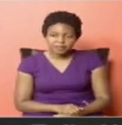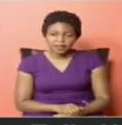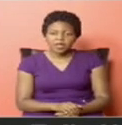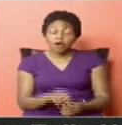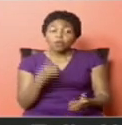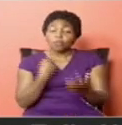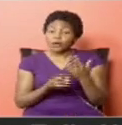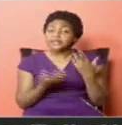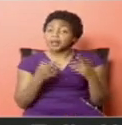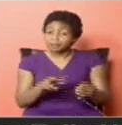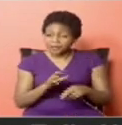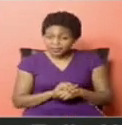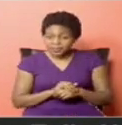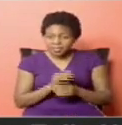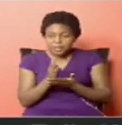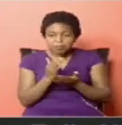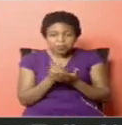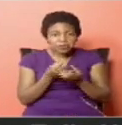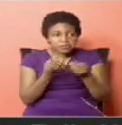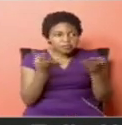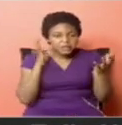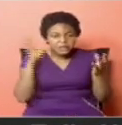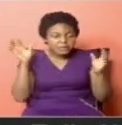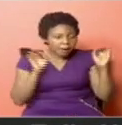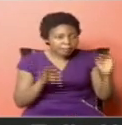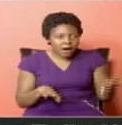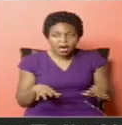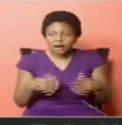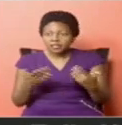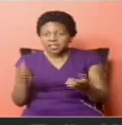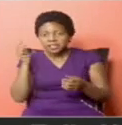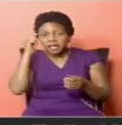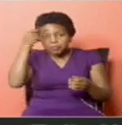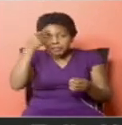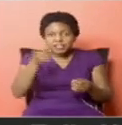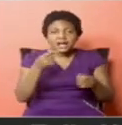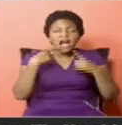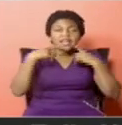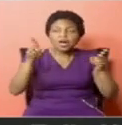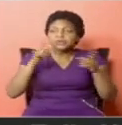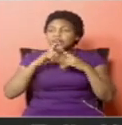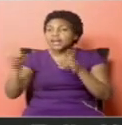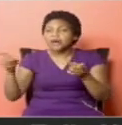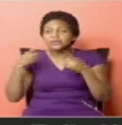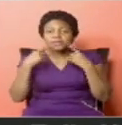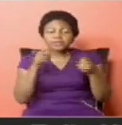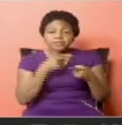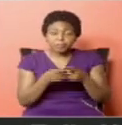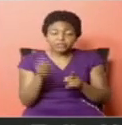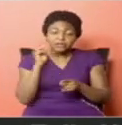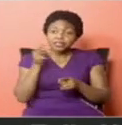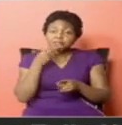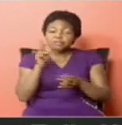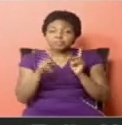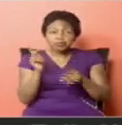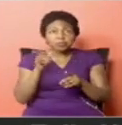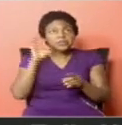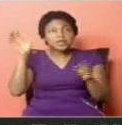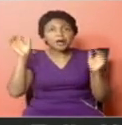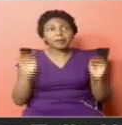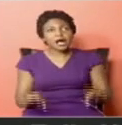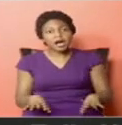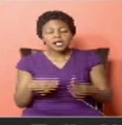And what happened? Because many did not hear the announcements, they became victims of police